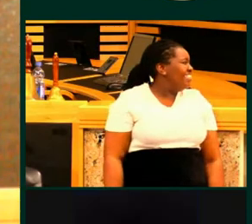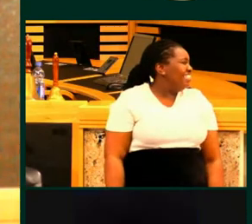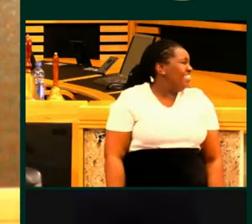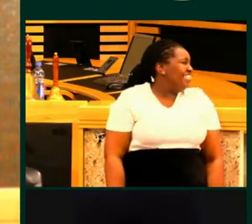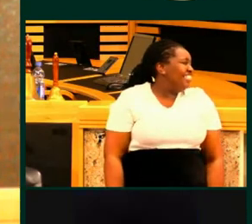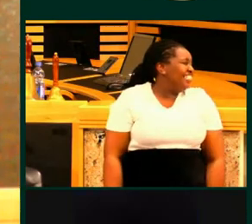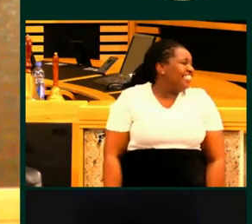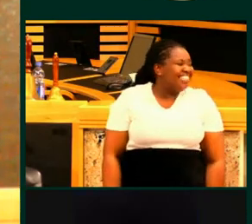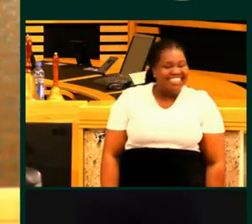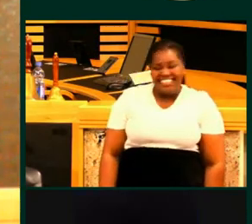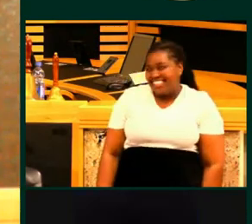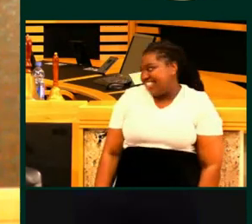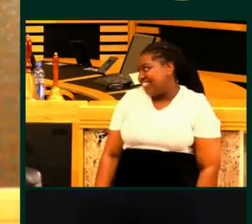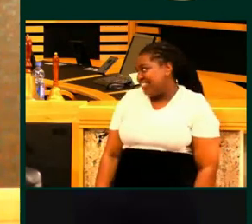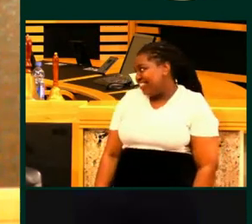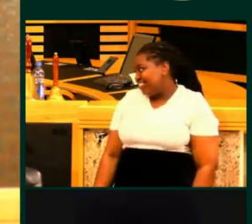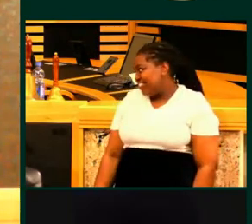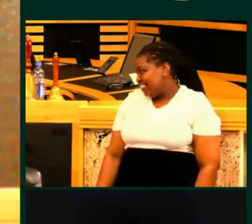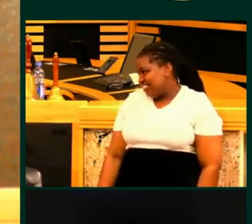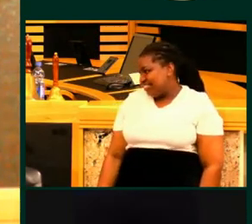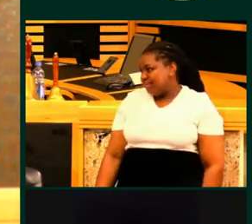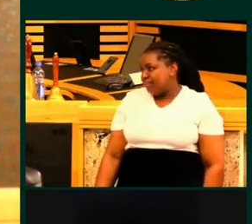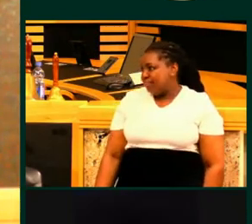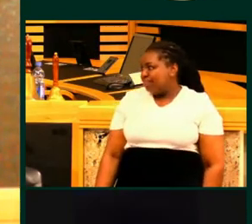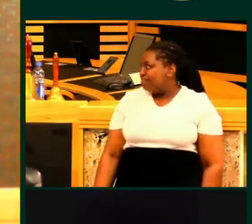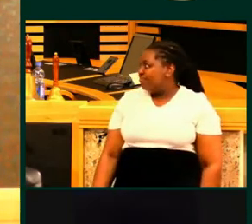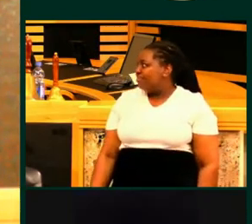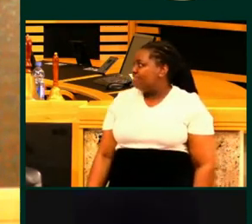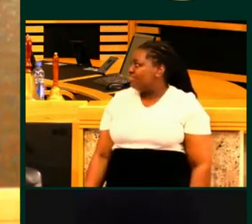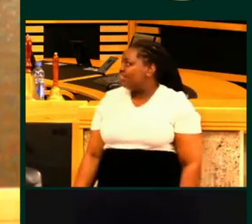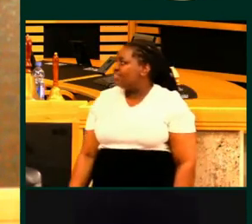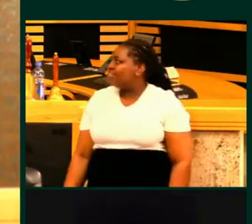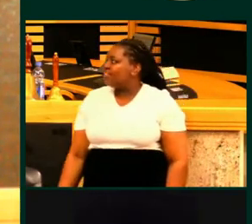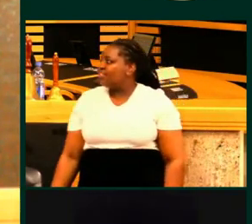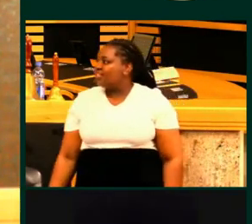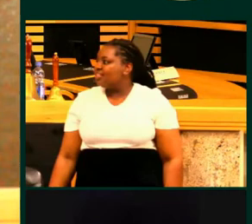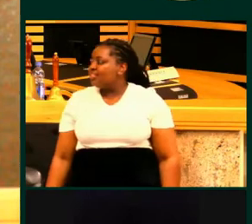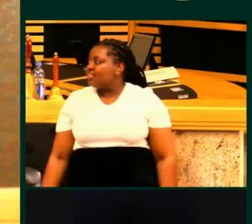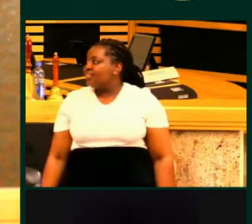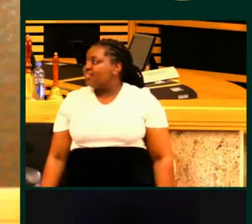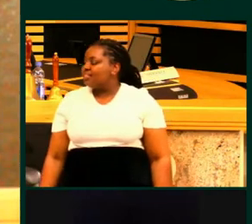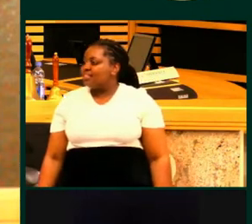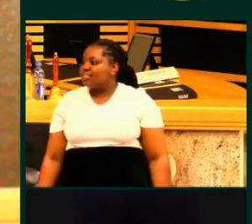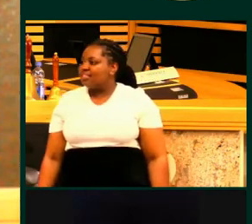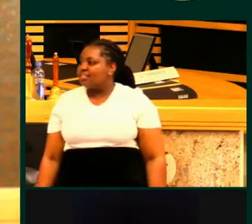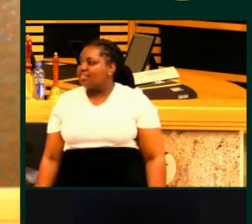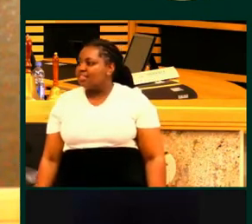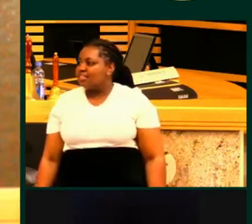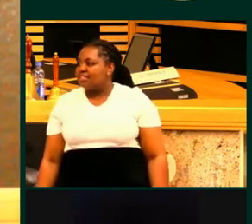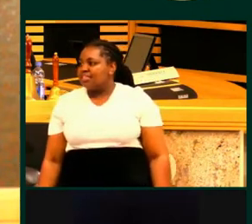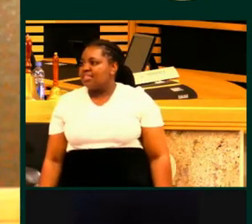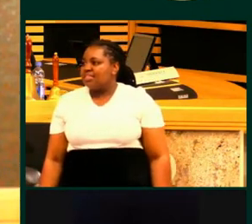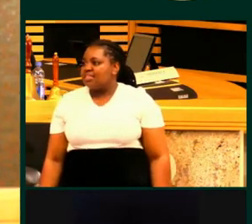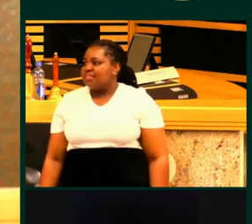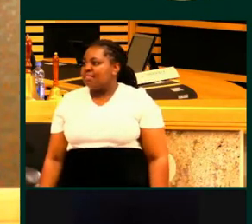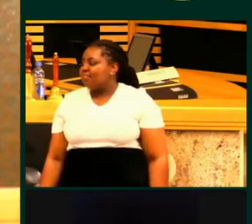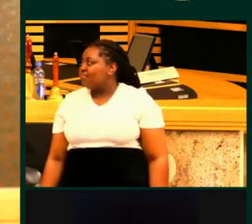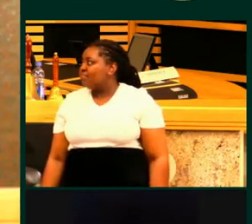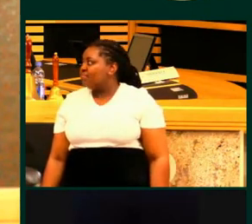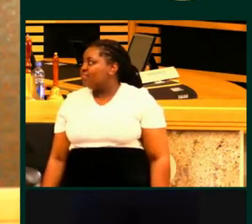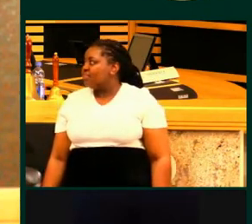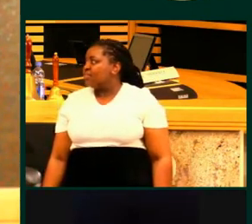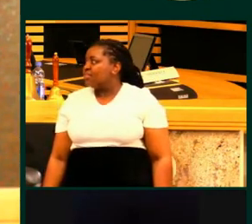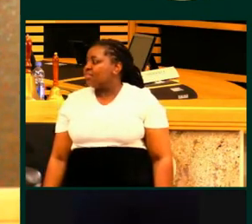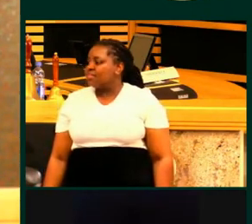um CH uh gender-based violence and femicide is a pervasive and deadly social ill that plag